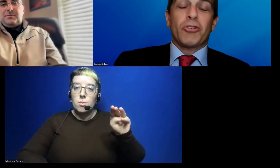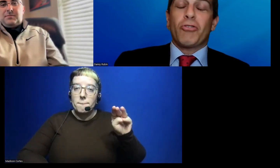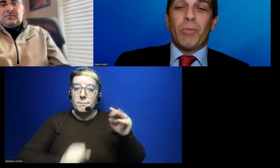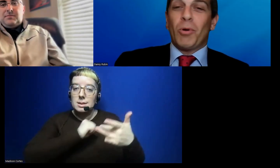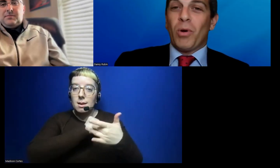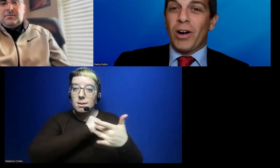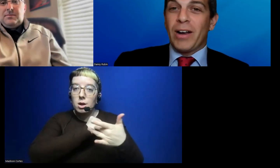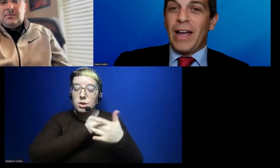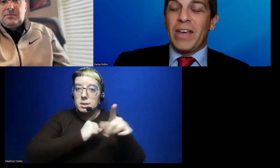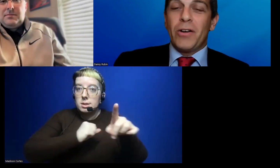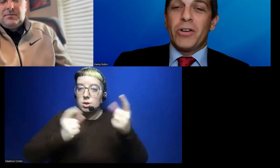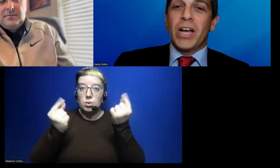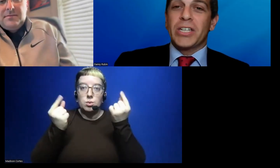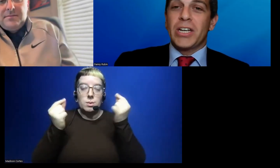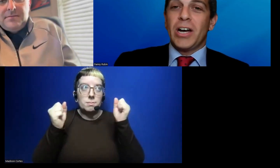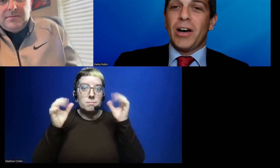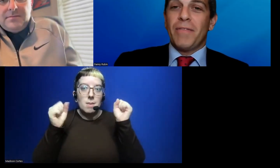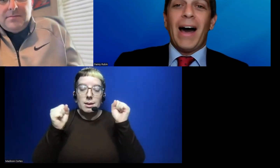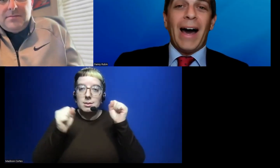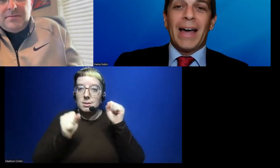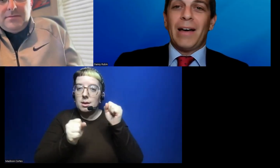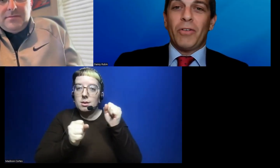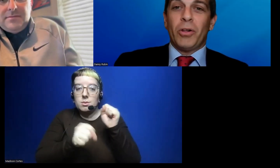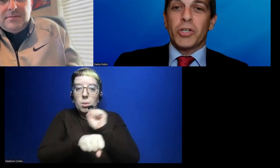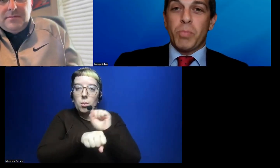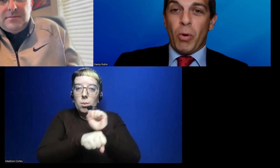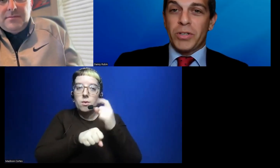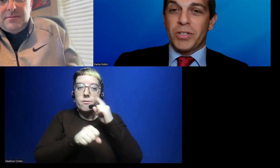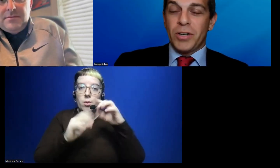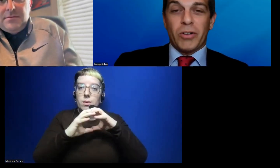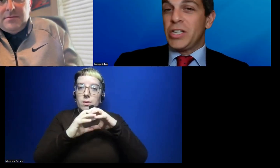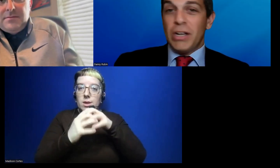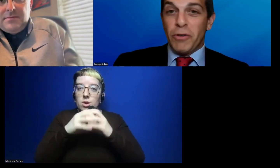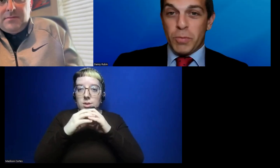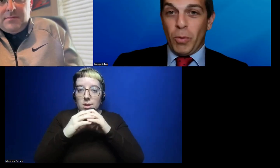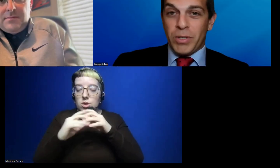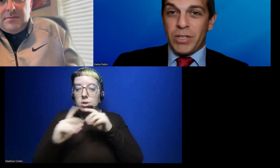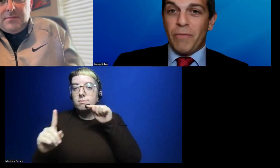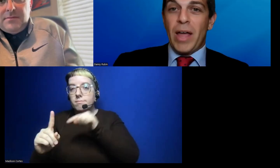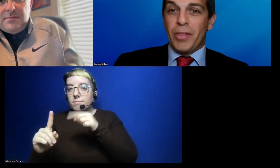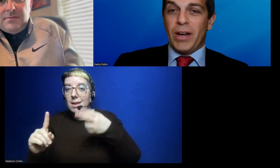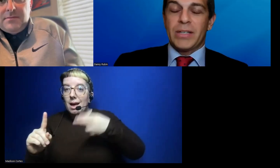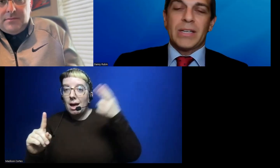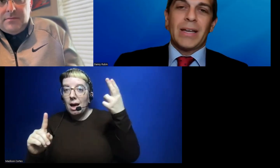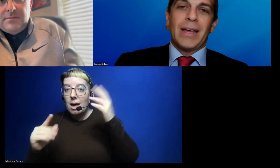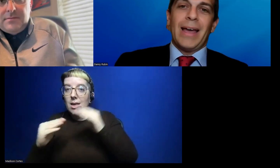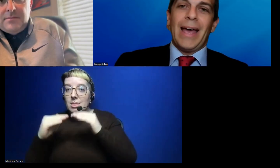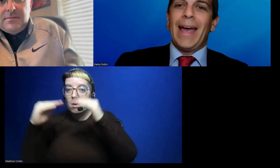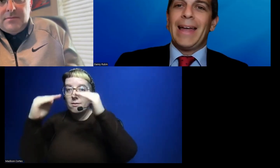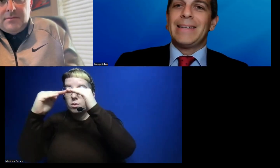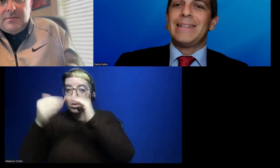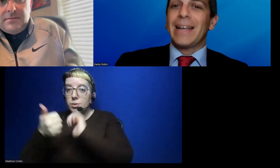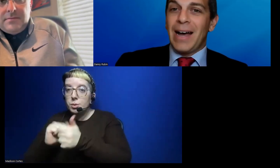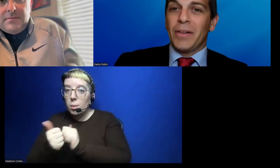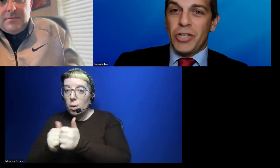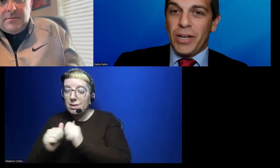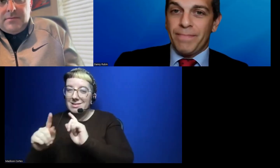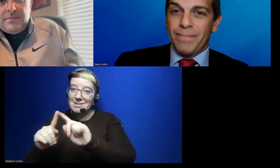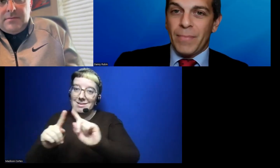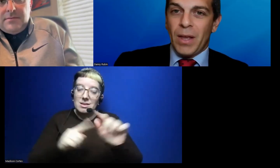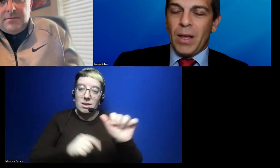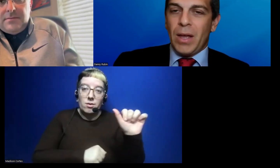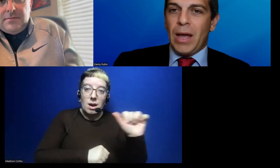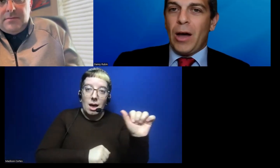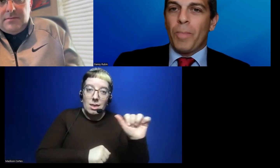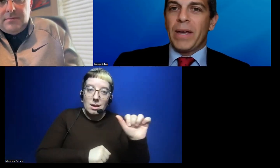is doing incredible work at the intersection of high level sports across different sports, different athletics, and